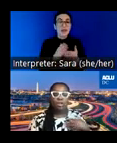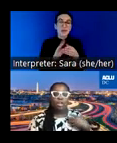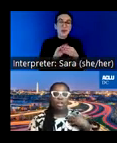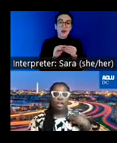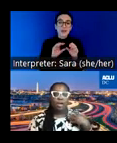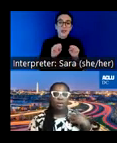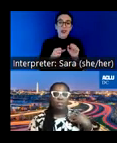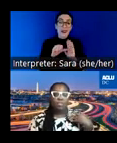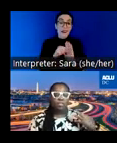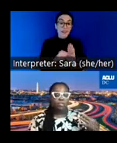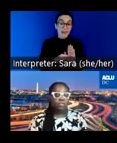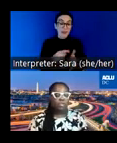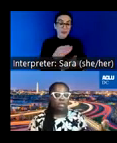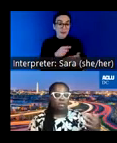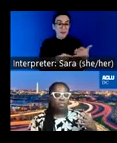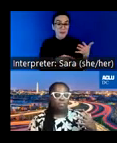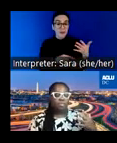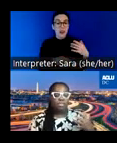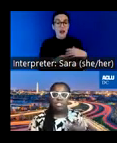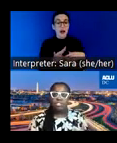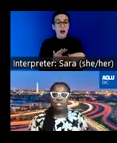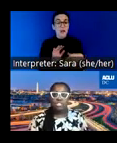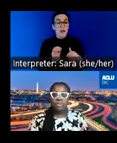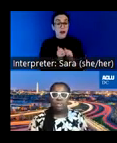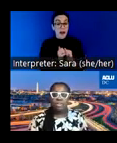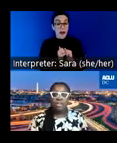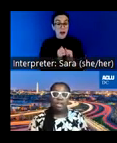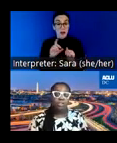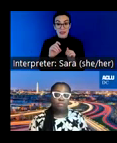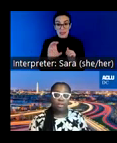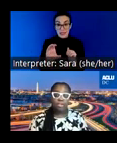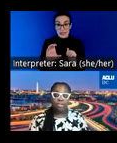were how the district has